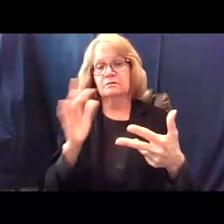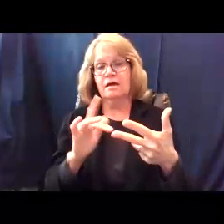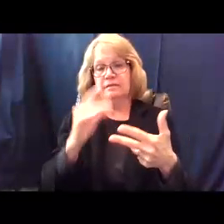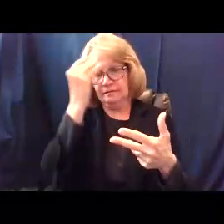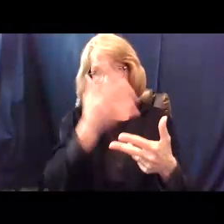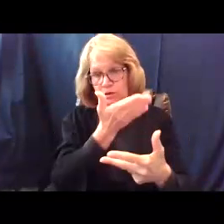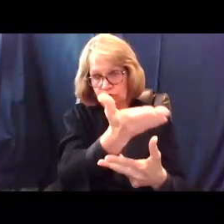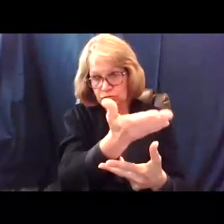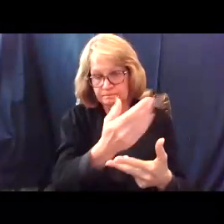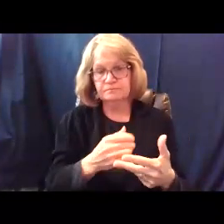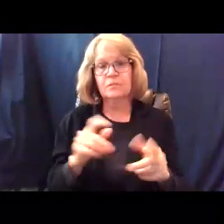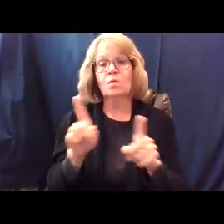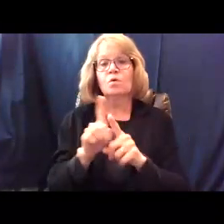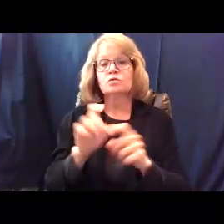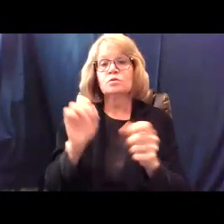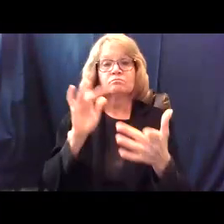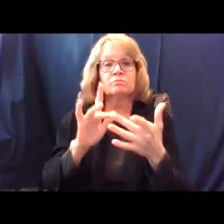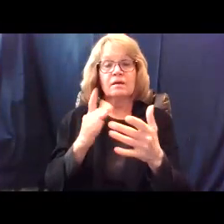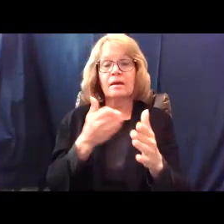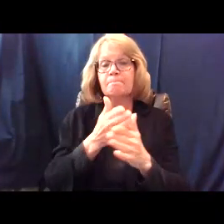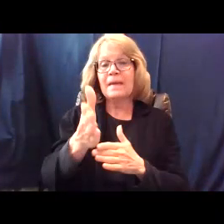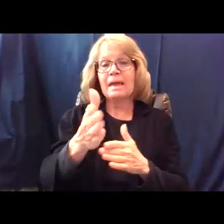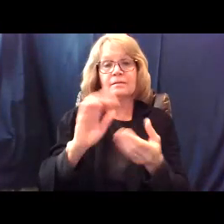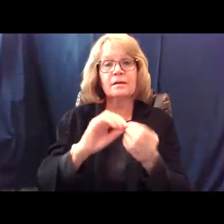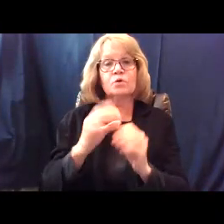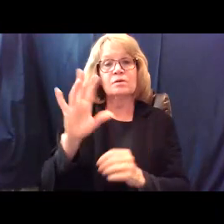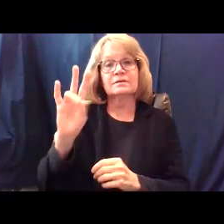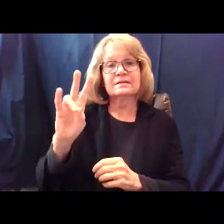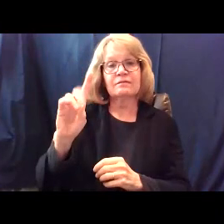also contact our main number, which is